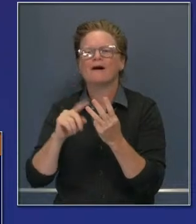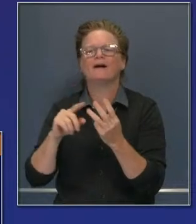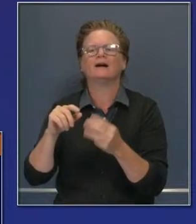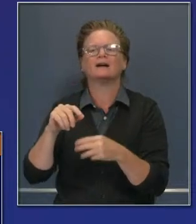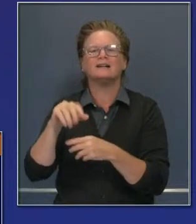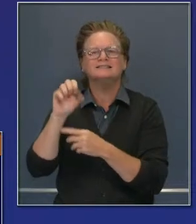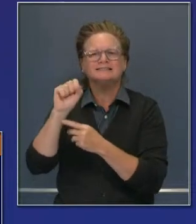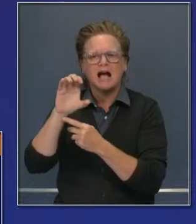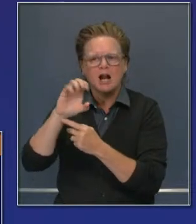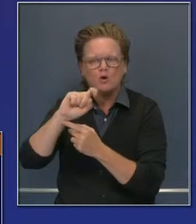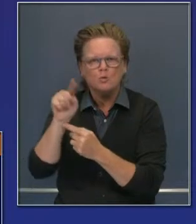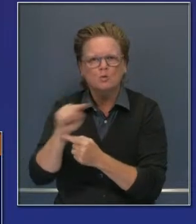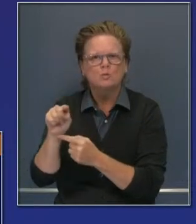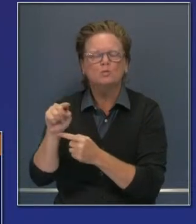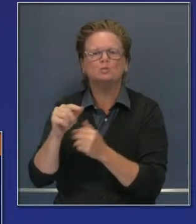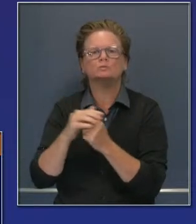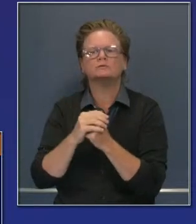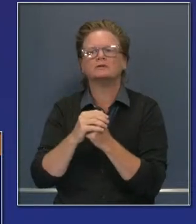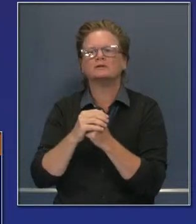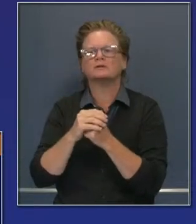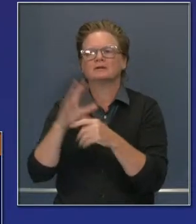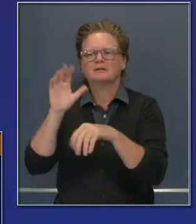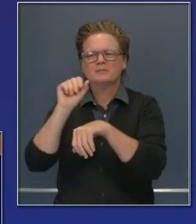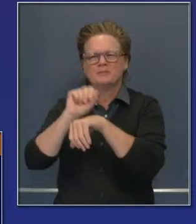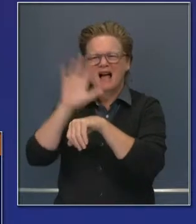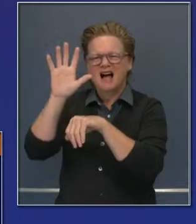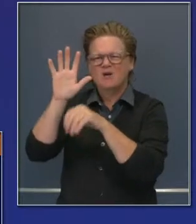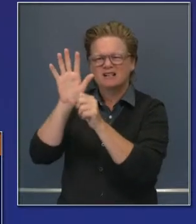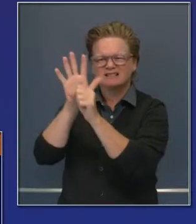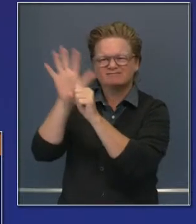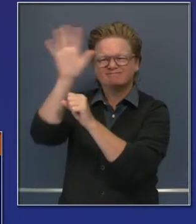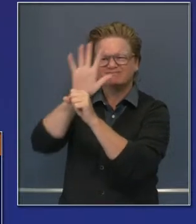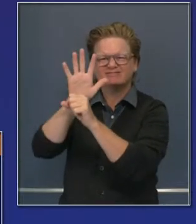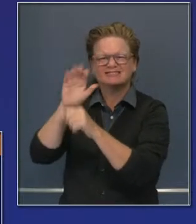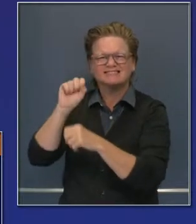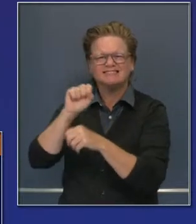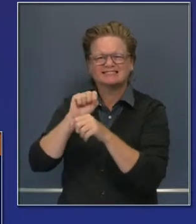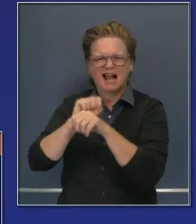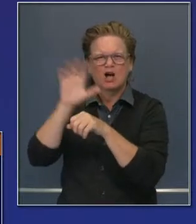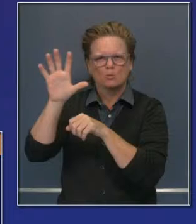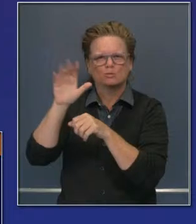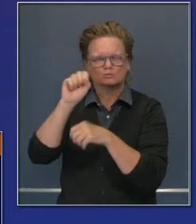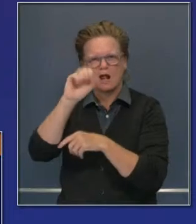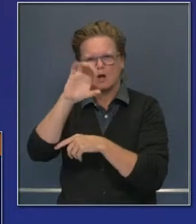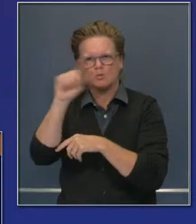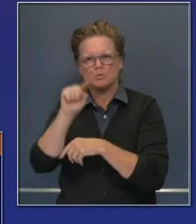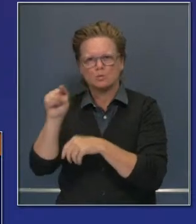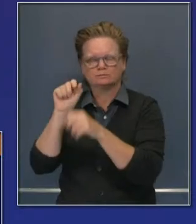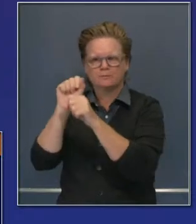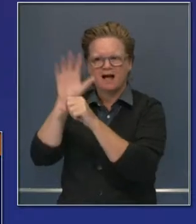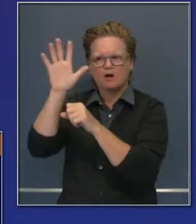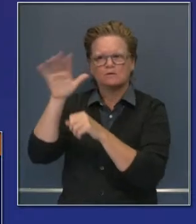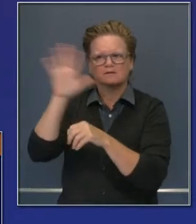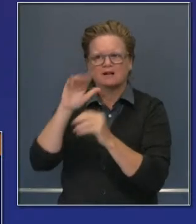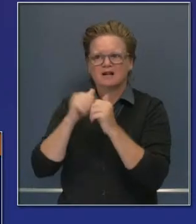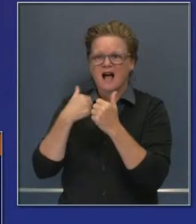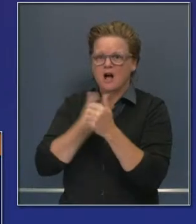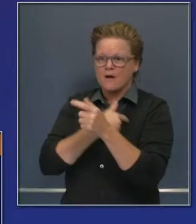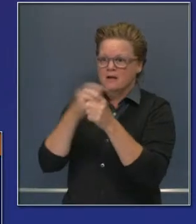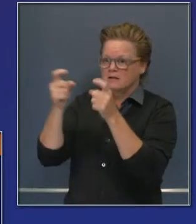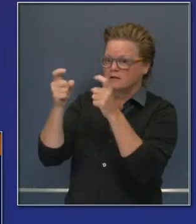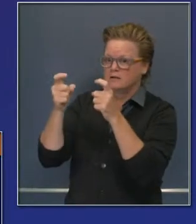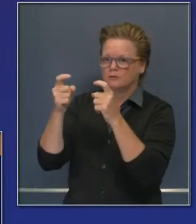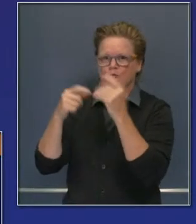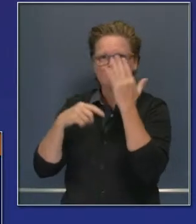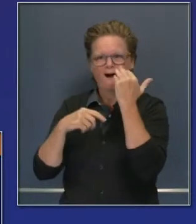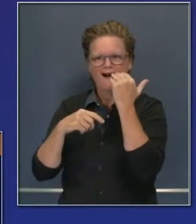there in Santa Cruz Mountains area. And again, that's testament to the extraordinary men and women, CAL FIRE, and the mutual aid